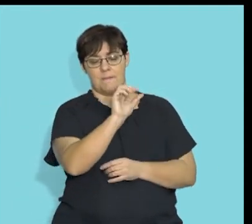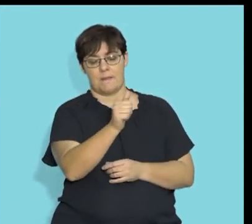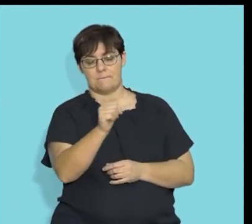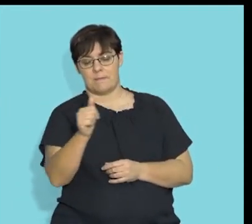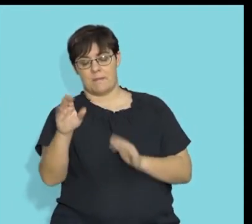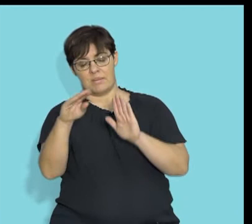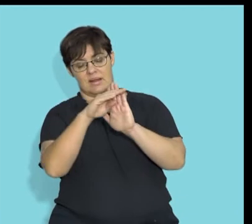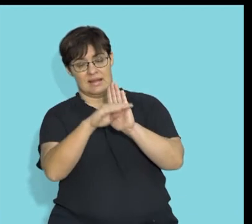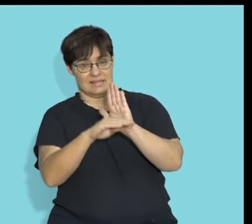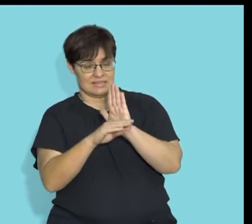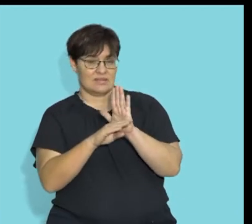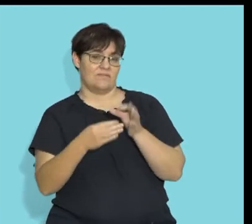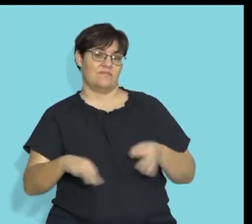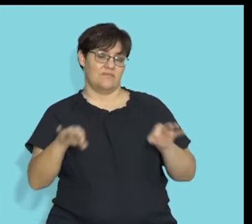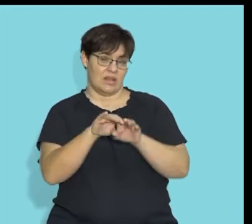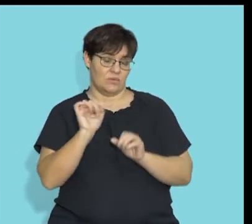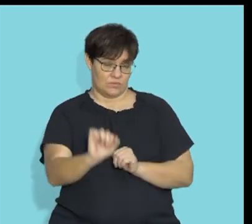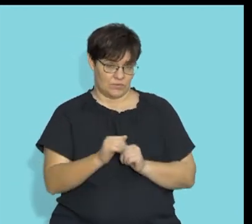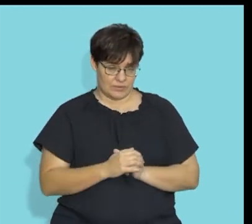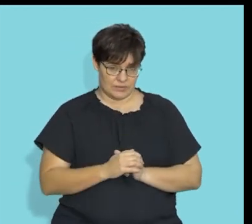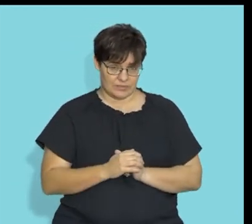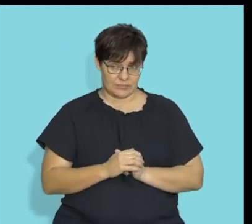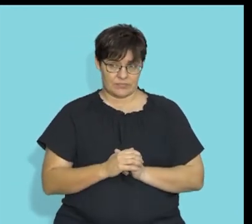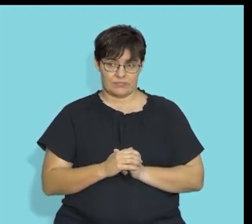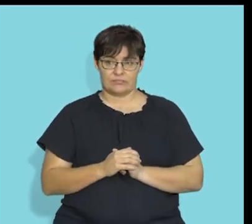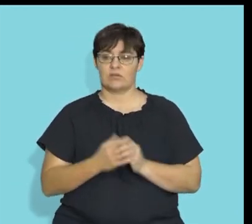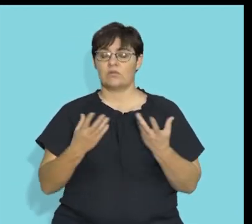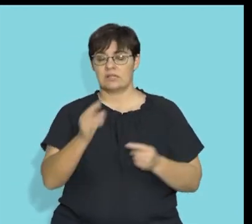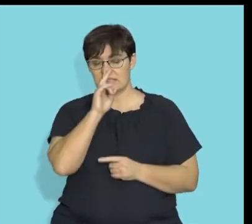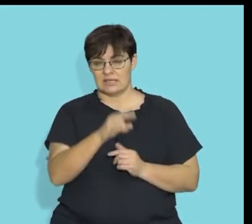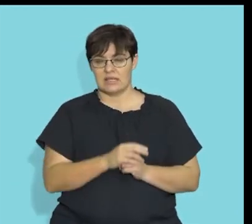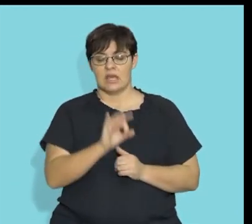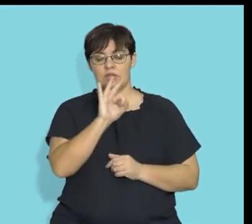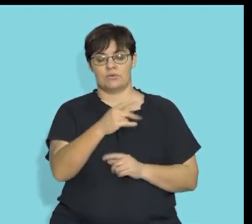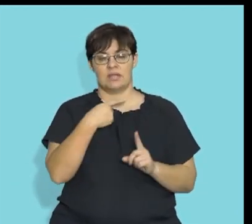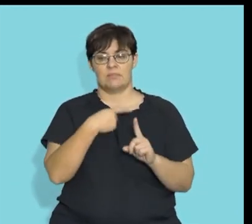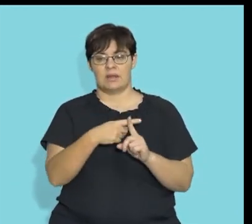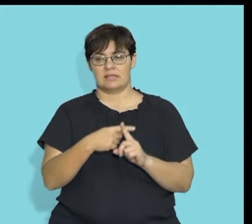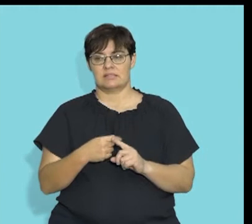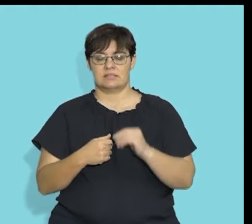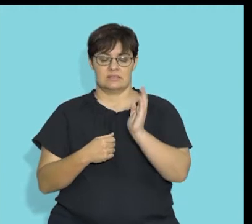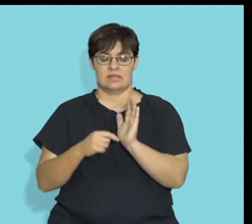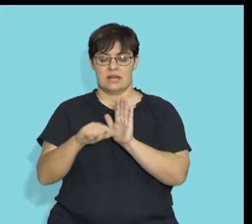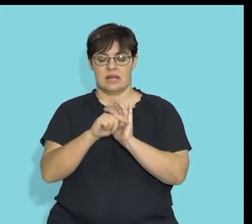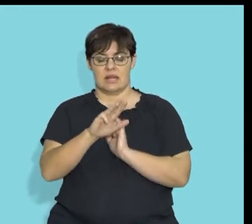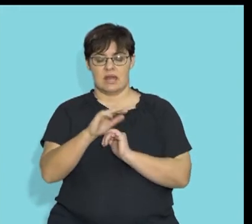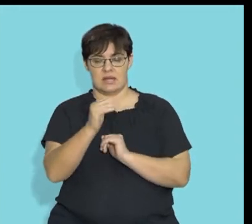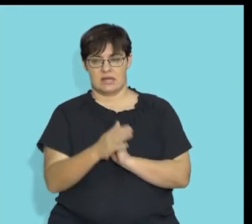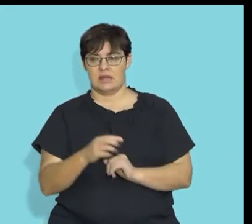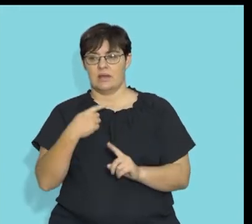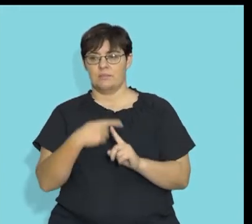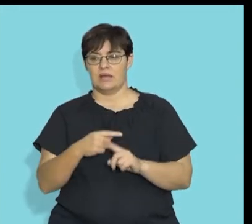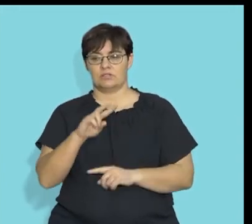a list of the values of a pattern. So below you can see the 3 plus